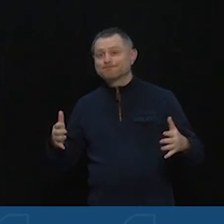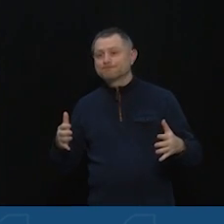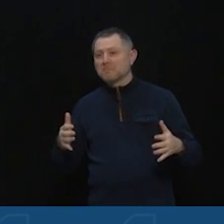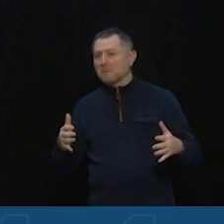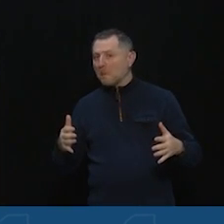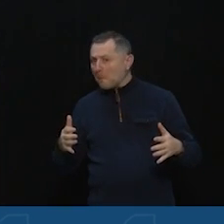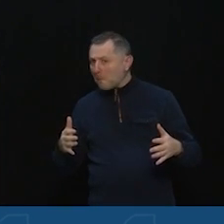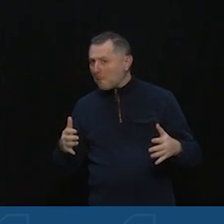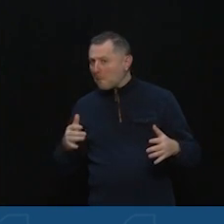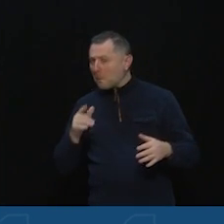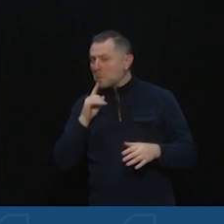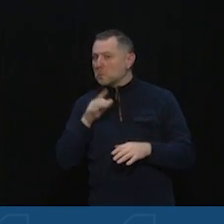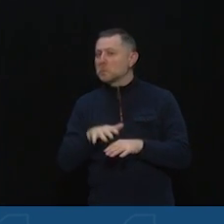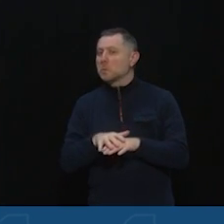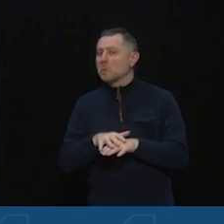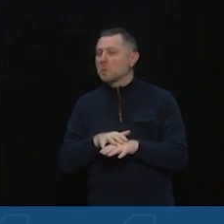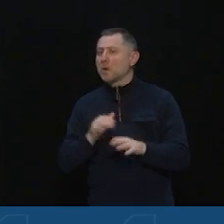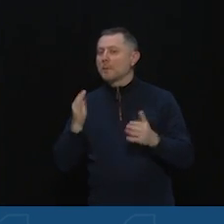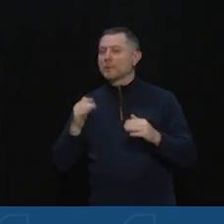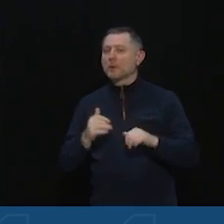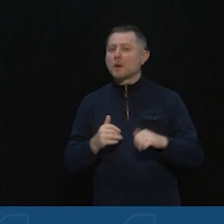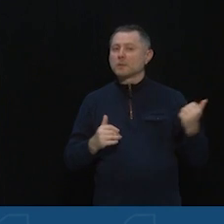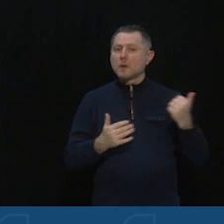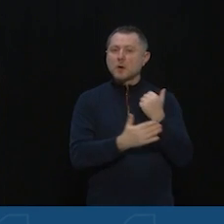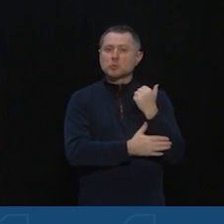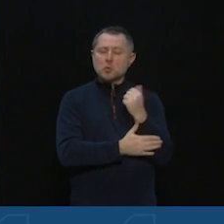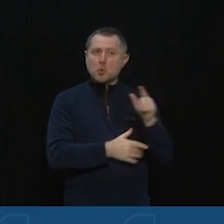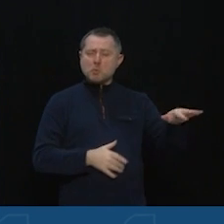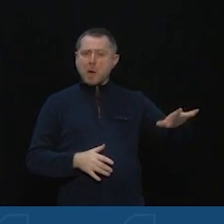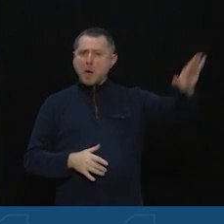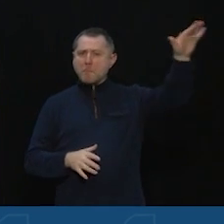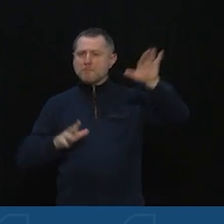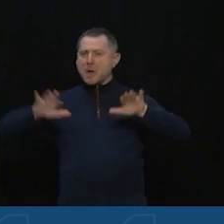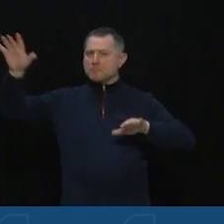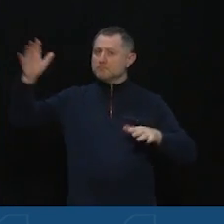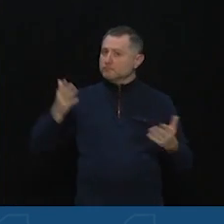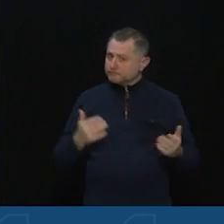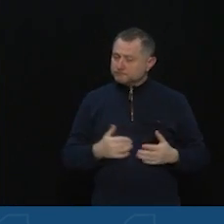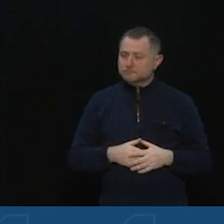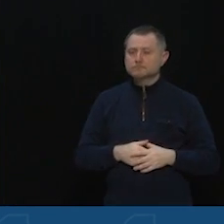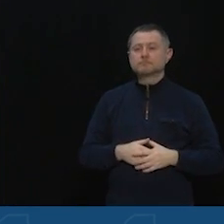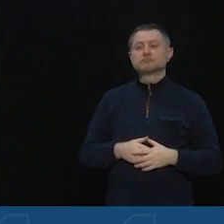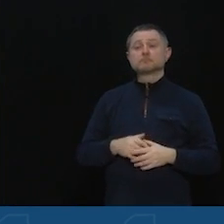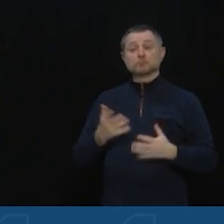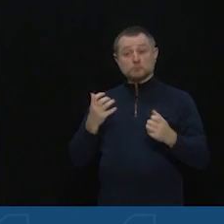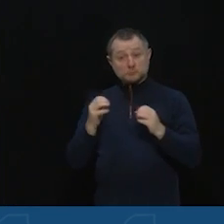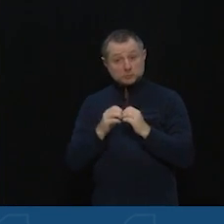than in many other countries. And this information is available in more detail to all New